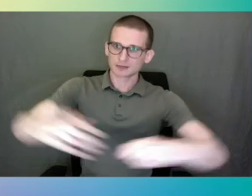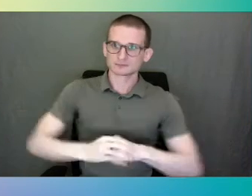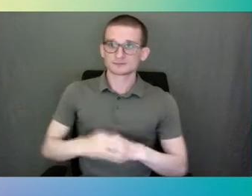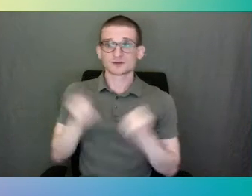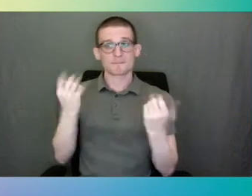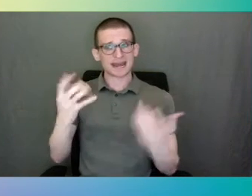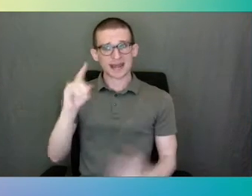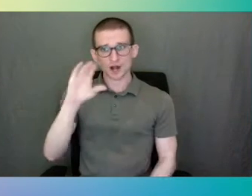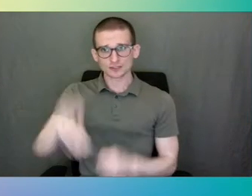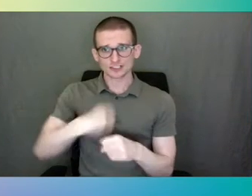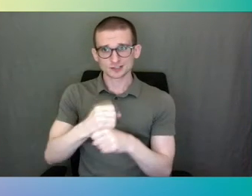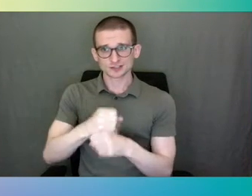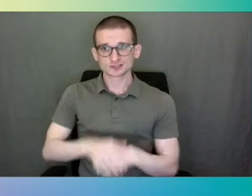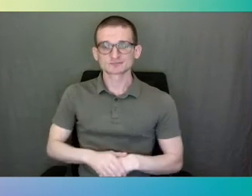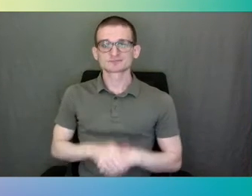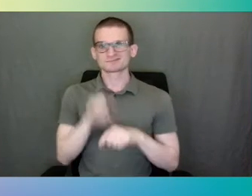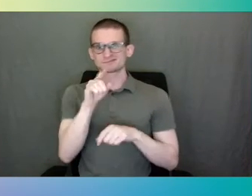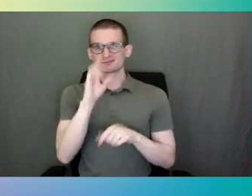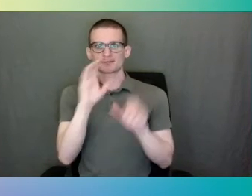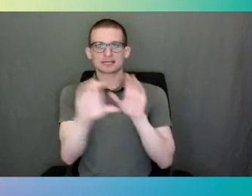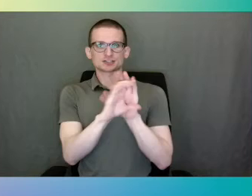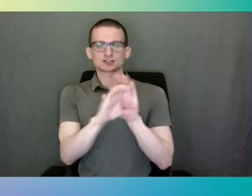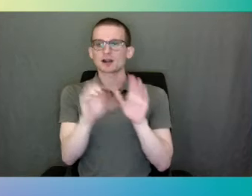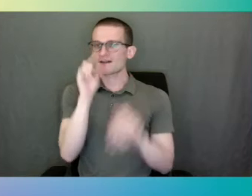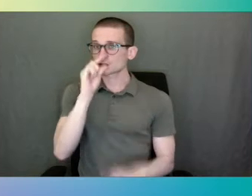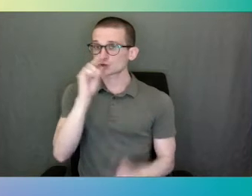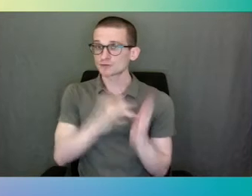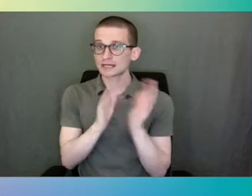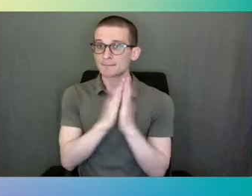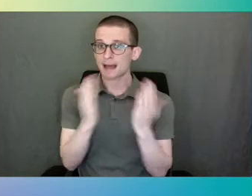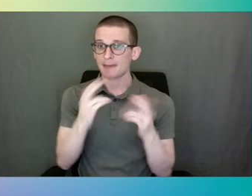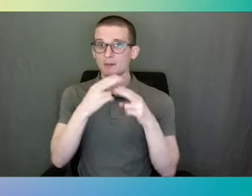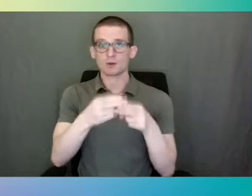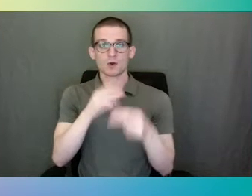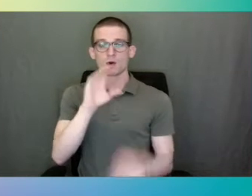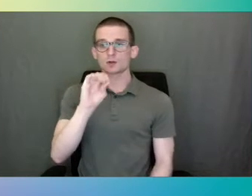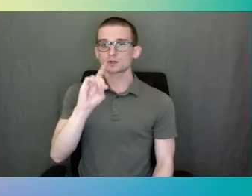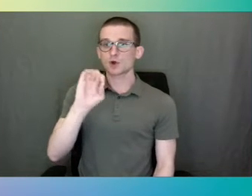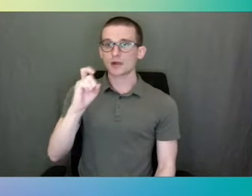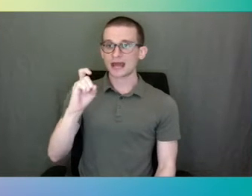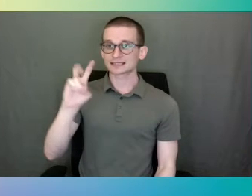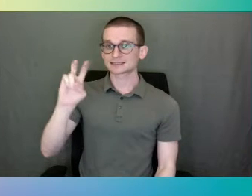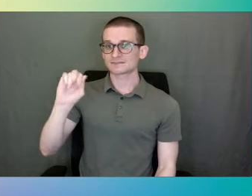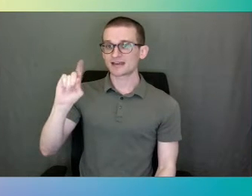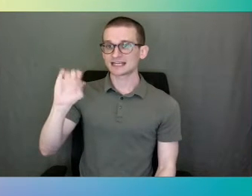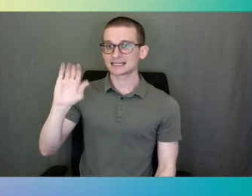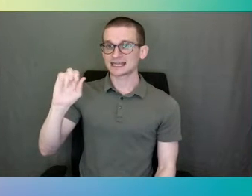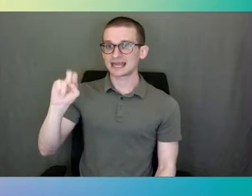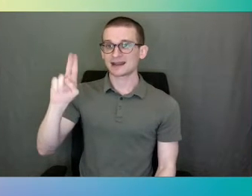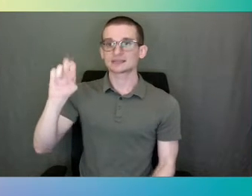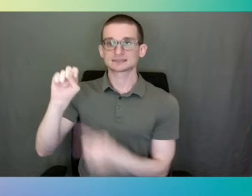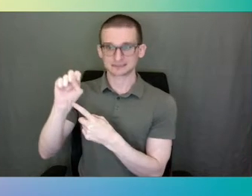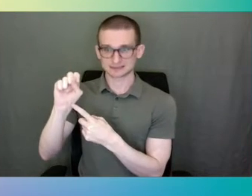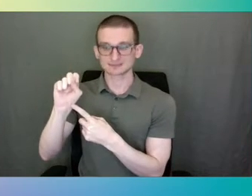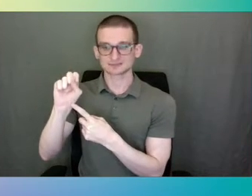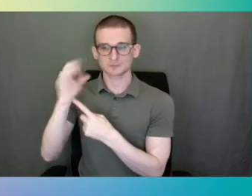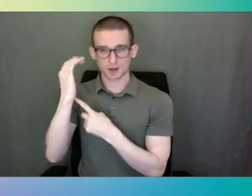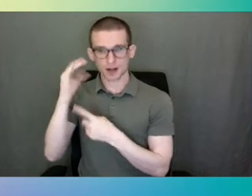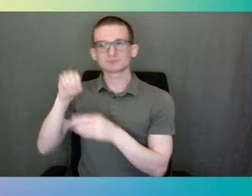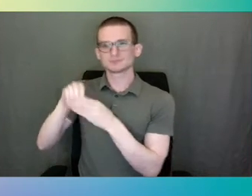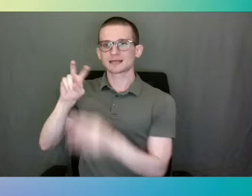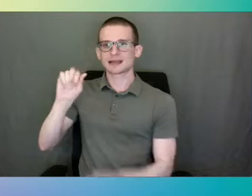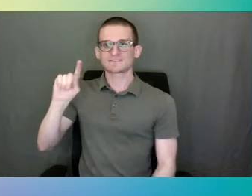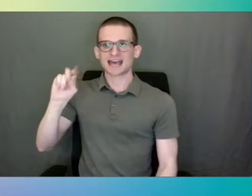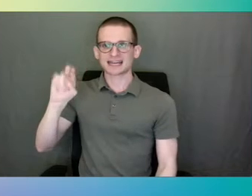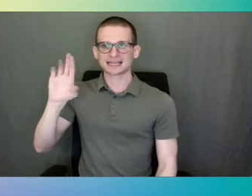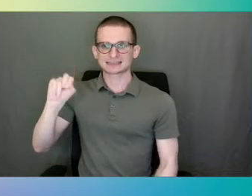This is a picture of a Greek Bible called Codex Vaticanus, and Vaticanus because it's held at the Vatican Library, and you can see the date there. It